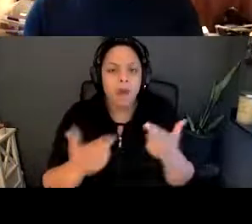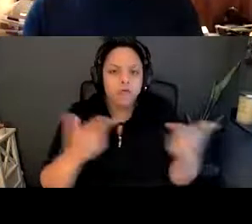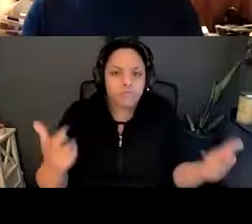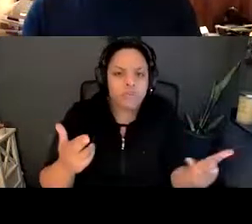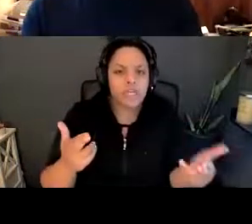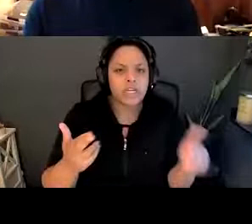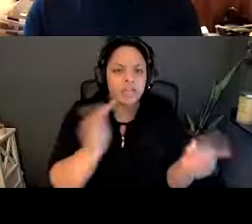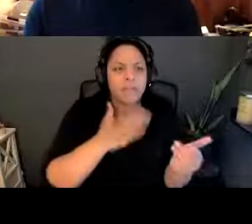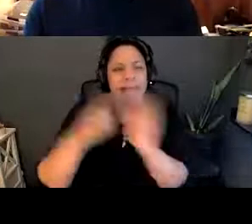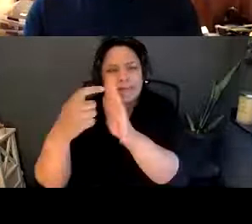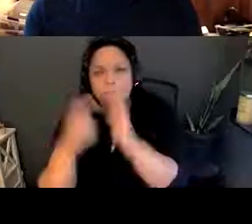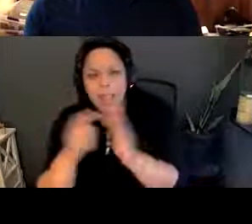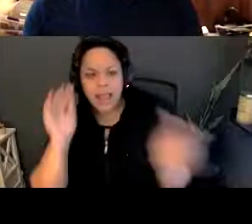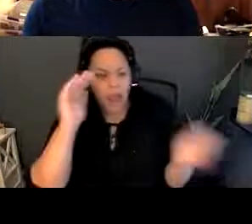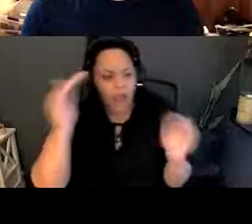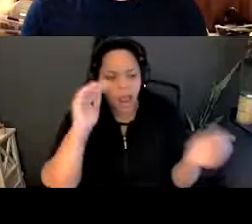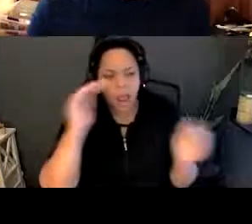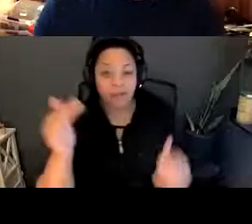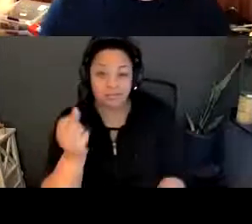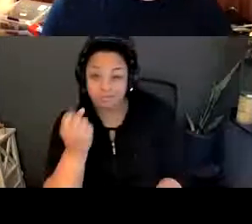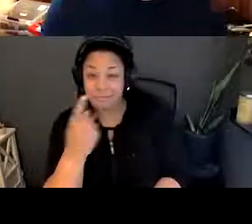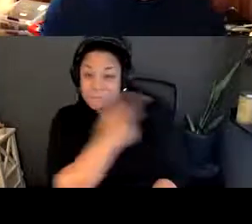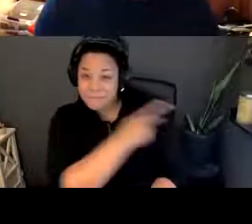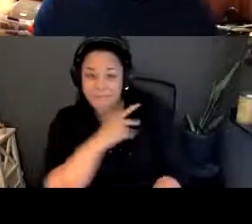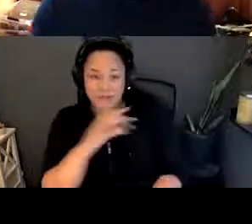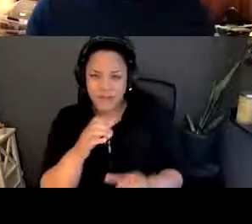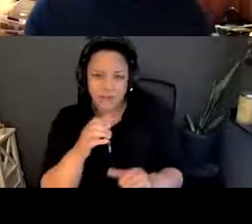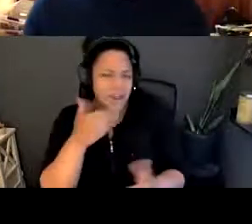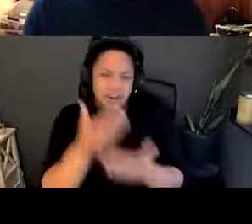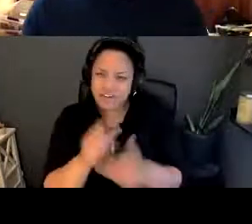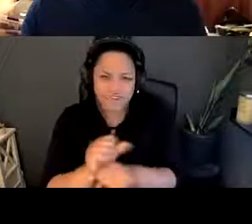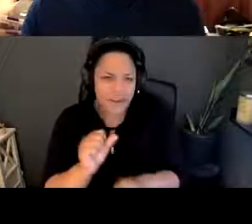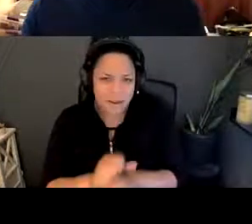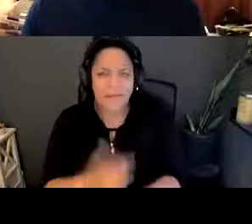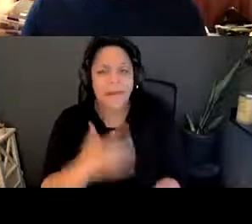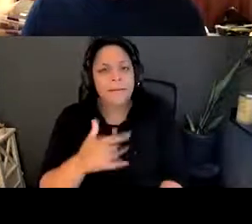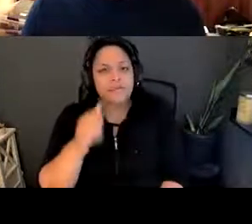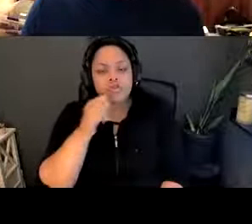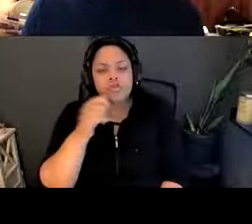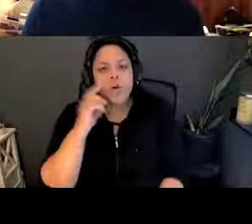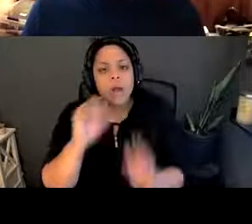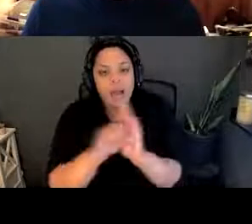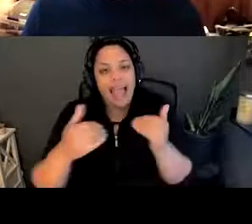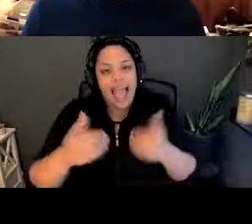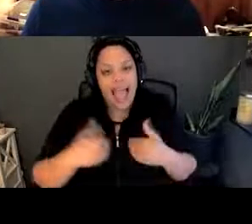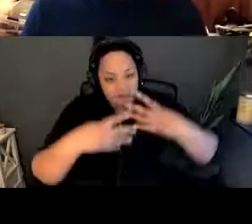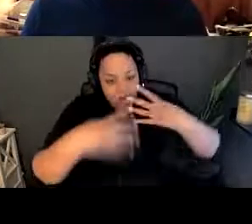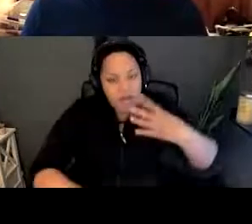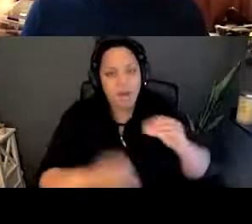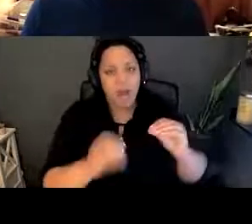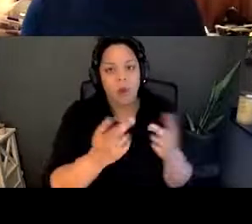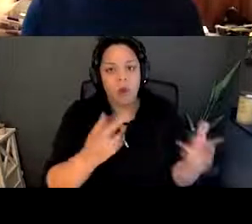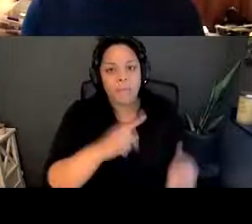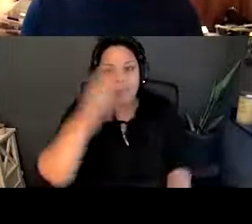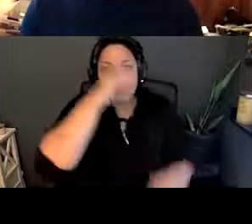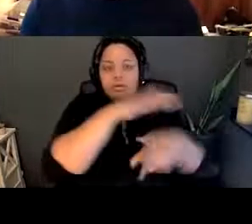my demands, which, by the way, patients do a terrible job of. They often don't identify resources that they have within themselves, such